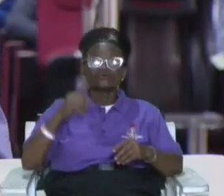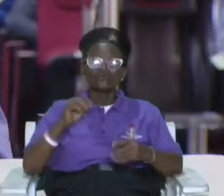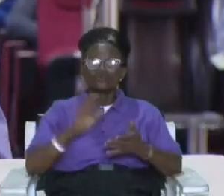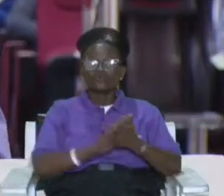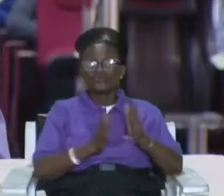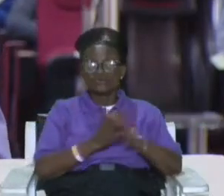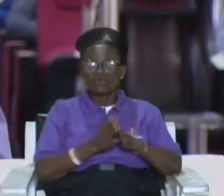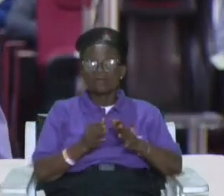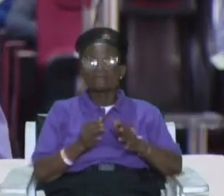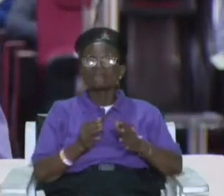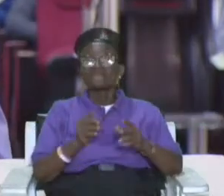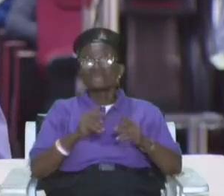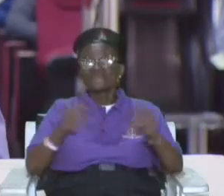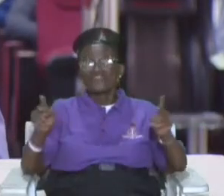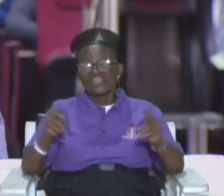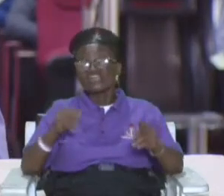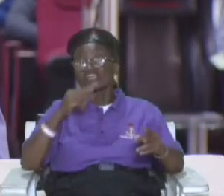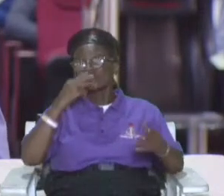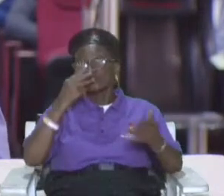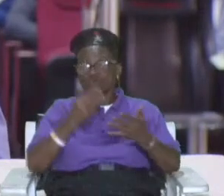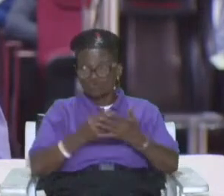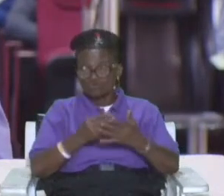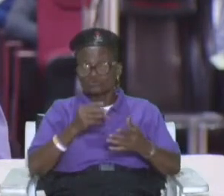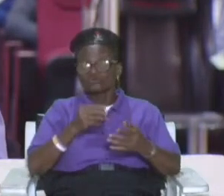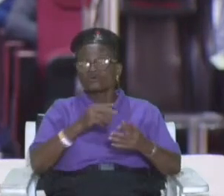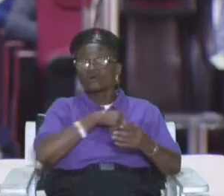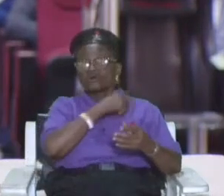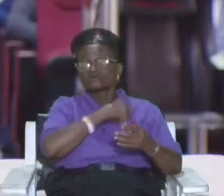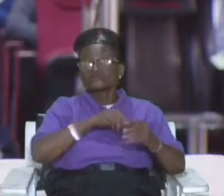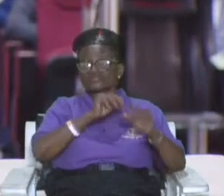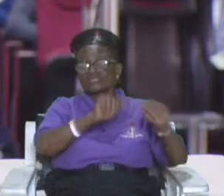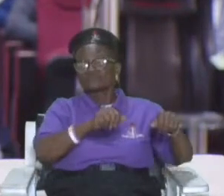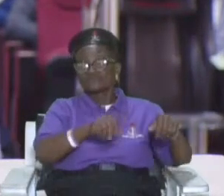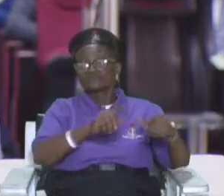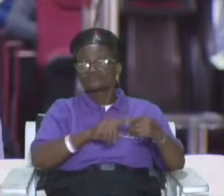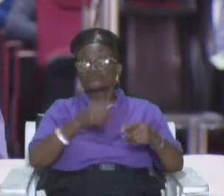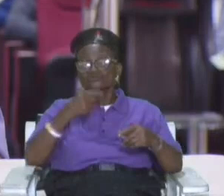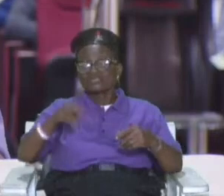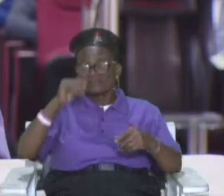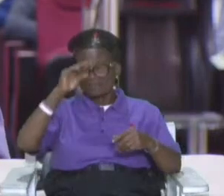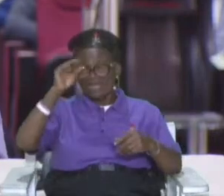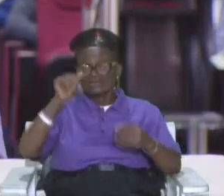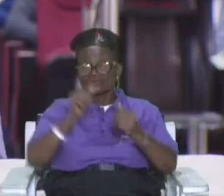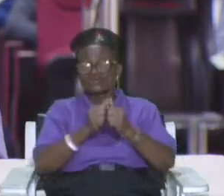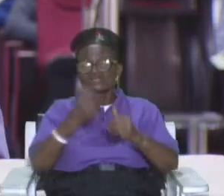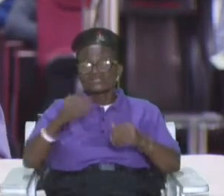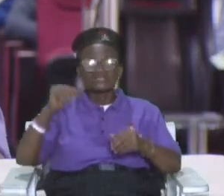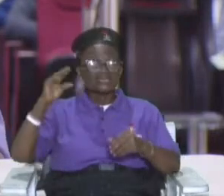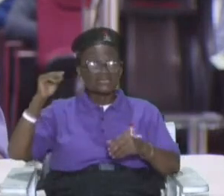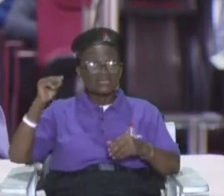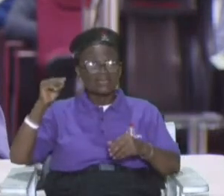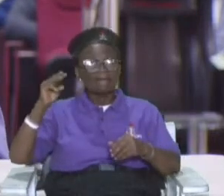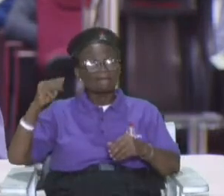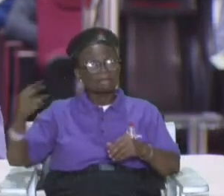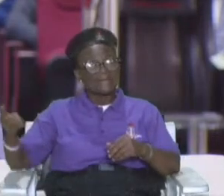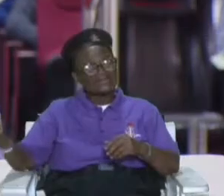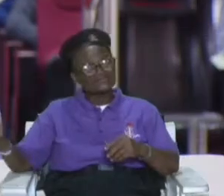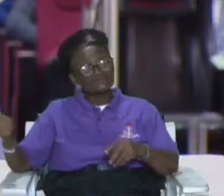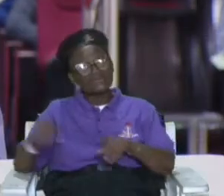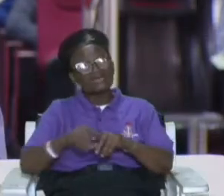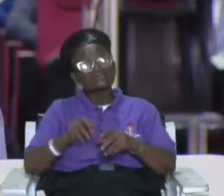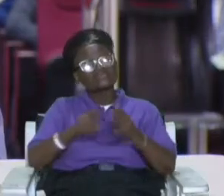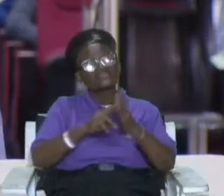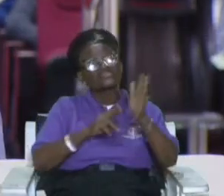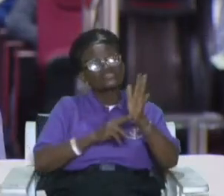became very hospitable to the man with the mantle. As a result of which, she got